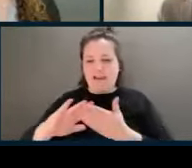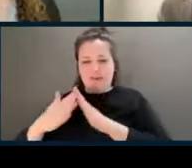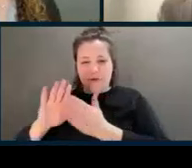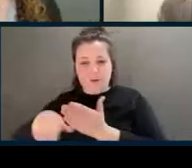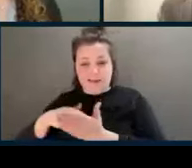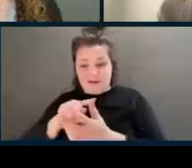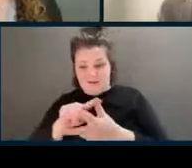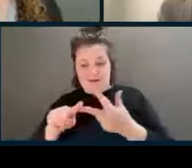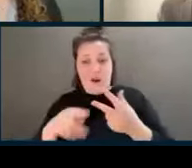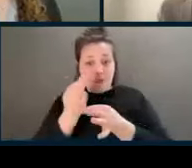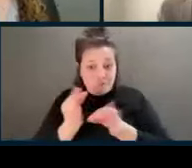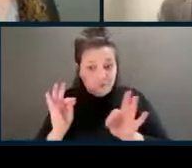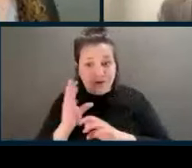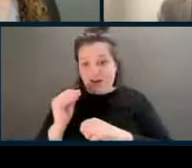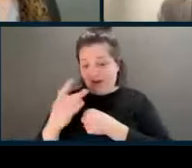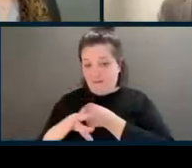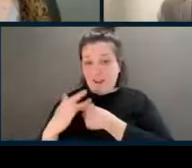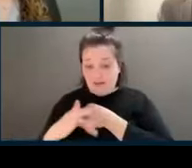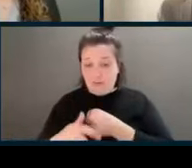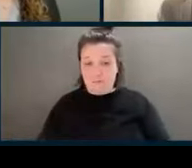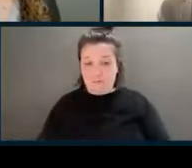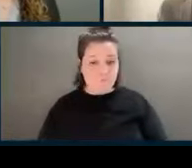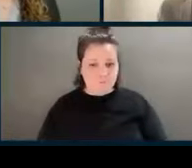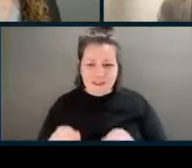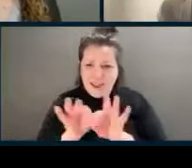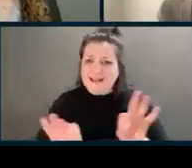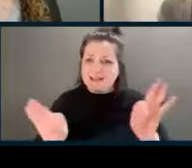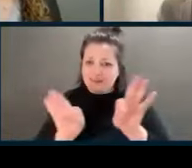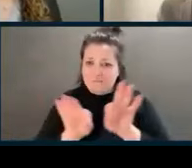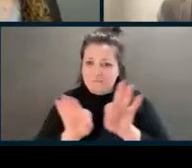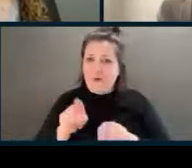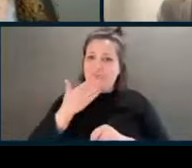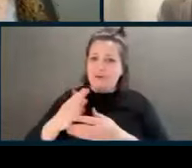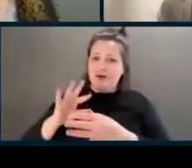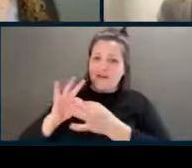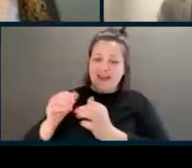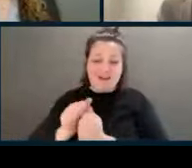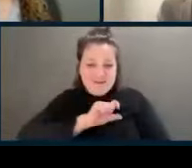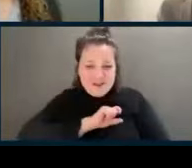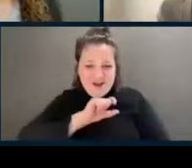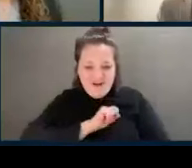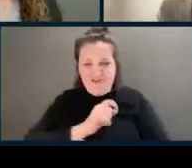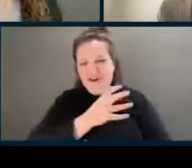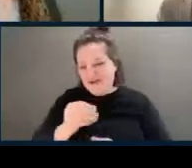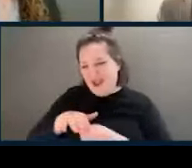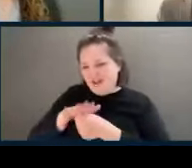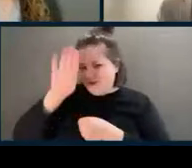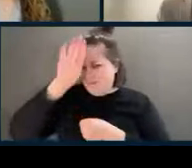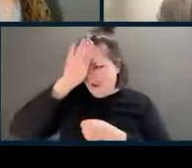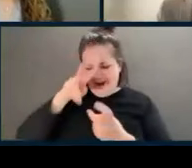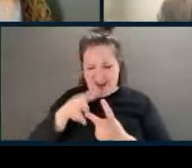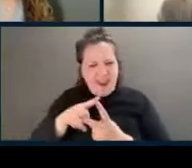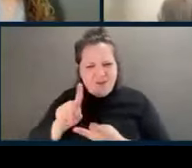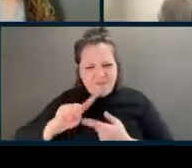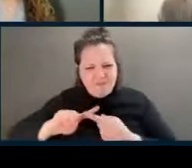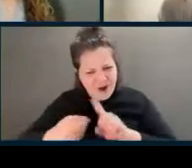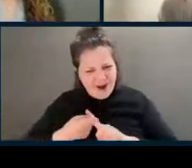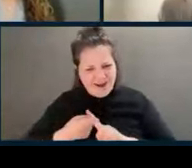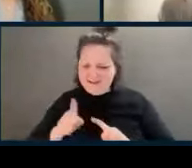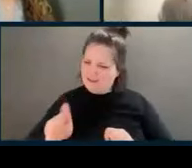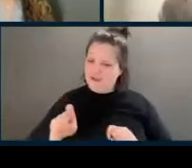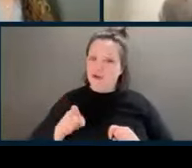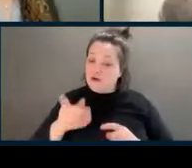available to you. It is important to have a good relationship with your law enforcement as well as your local firefighter. They should be your friend. That's someone you